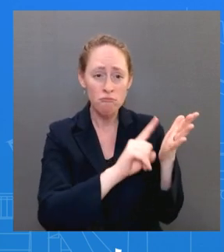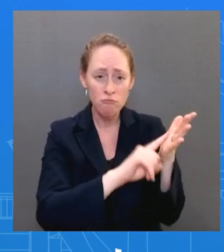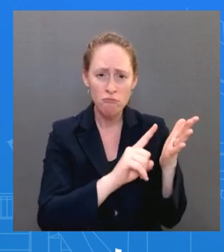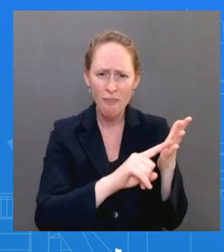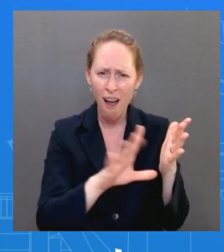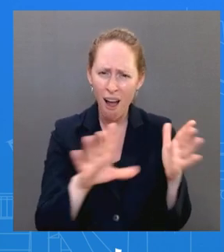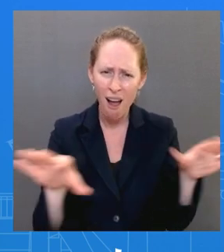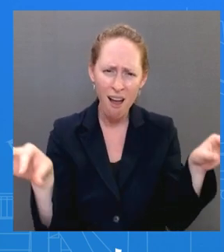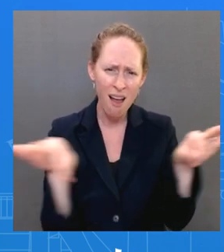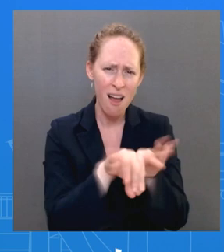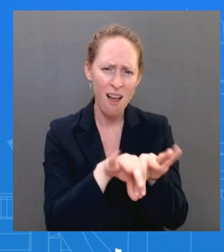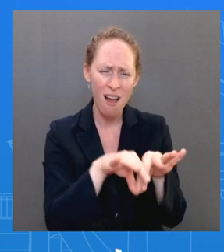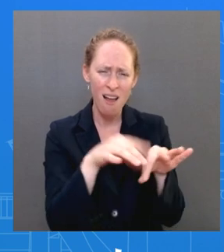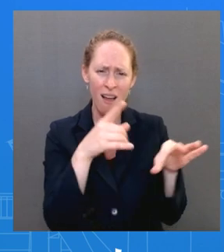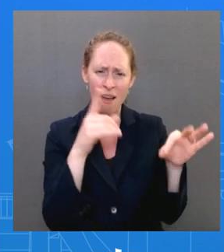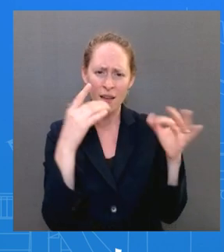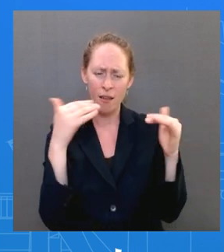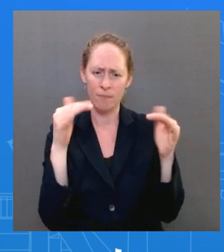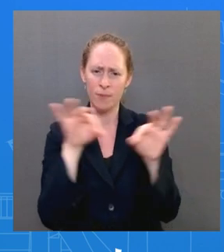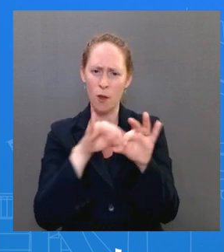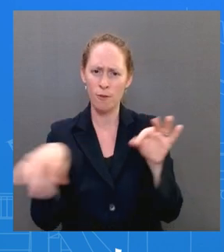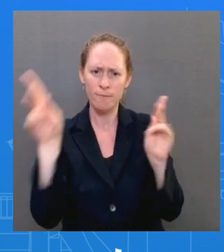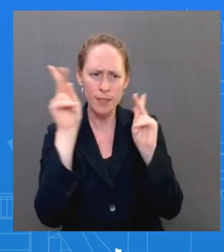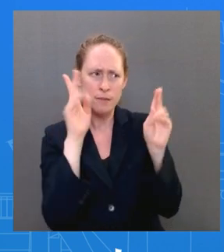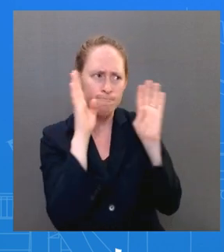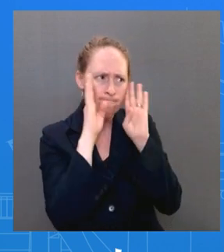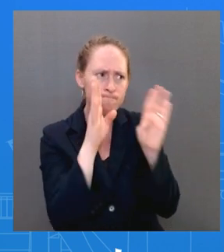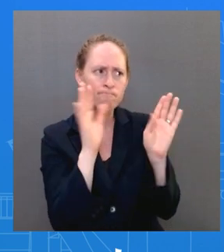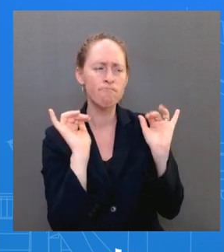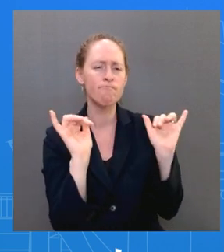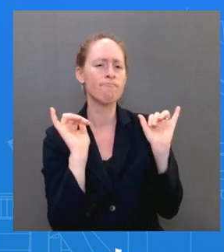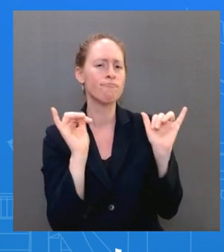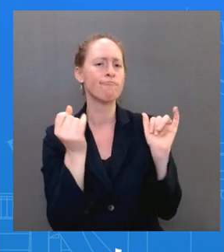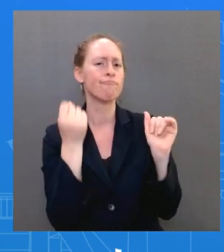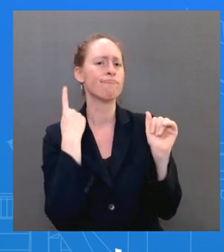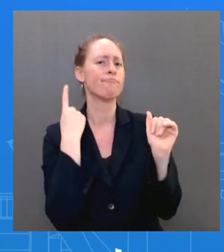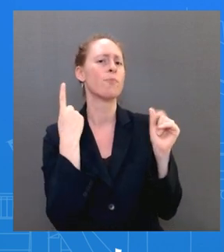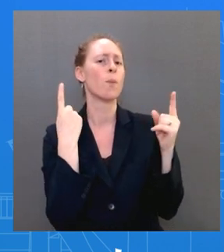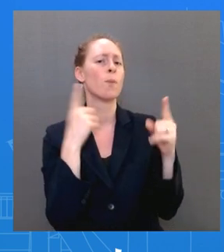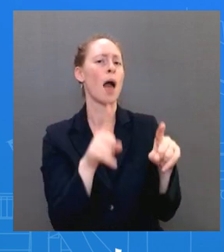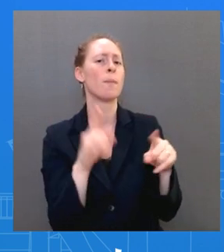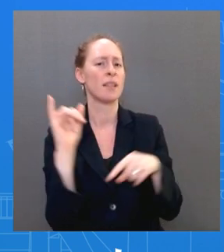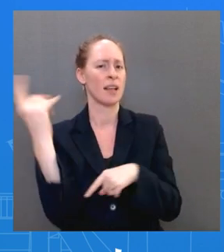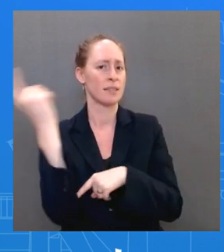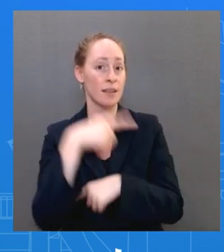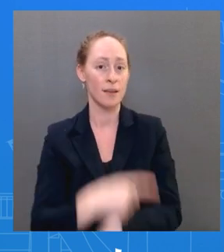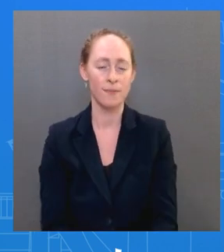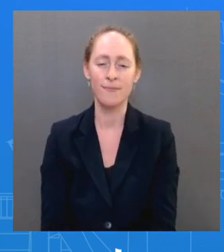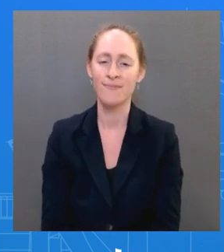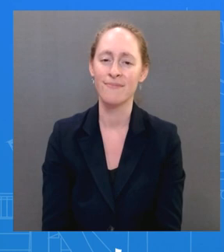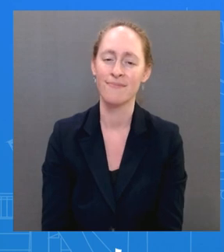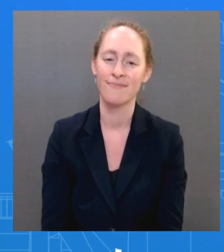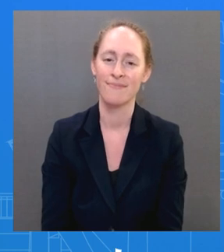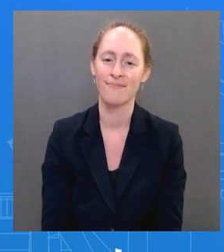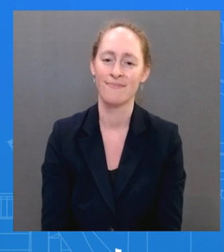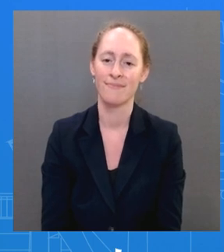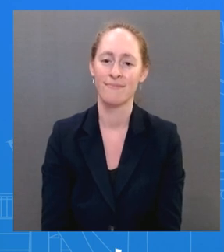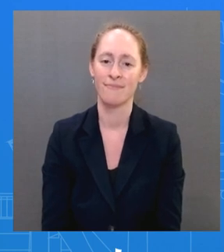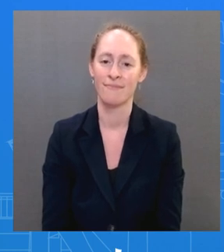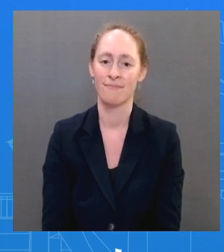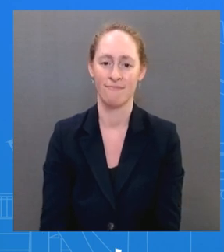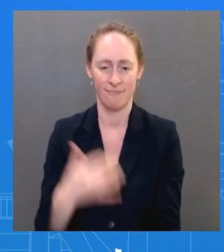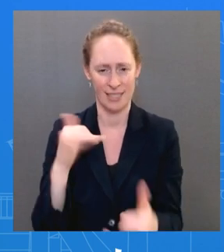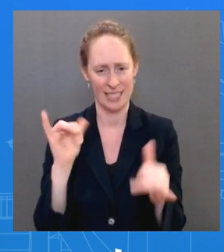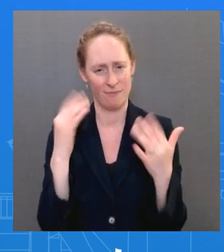that very dark day. This is a very important committee where they're working to get to the bottom of what happened on that day. It